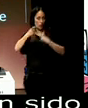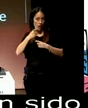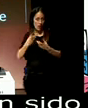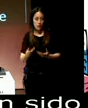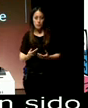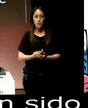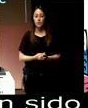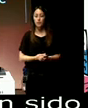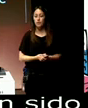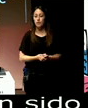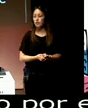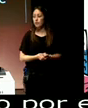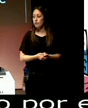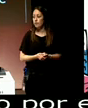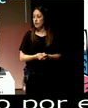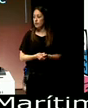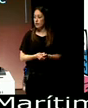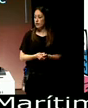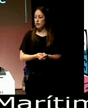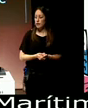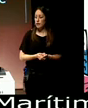information.